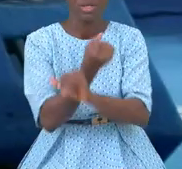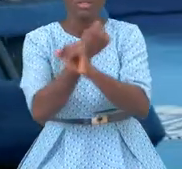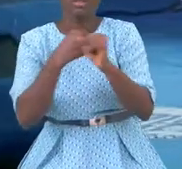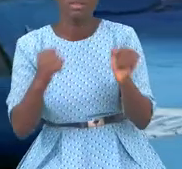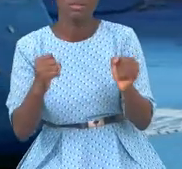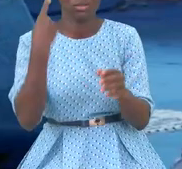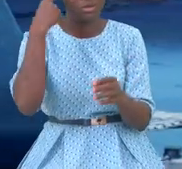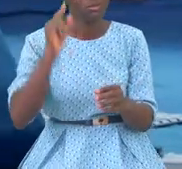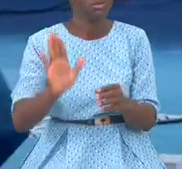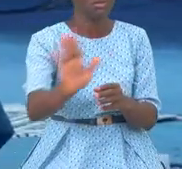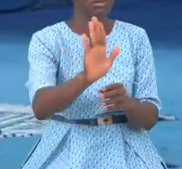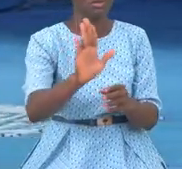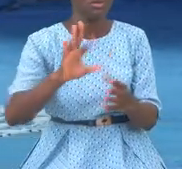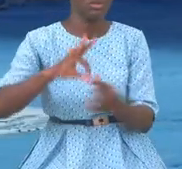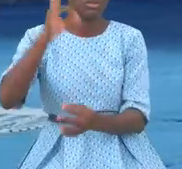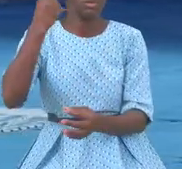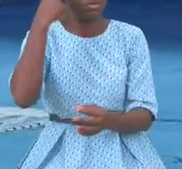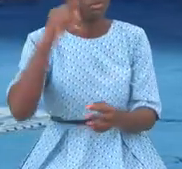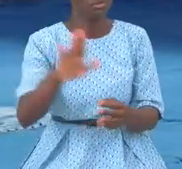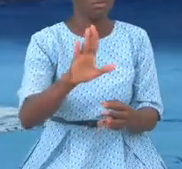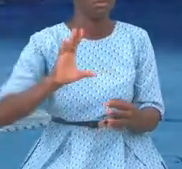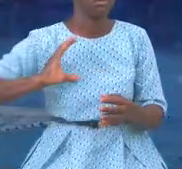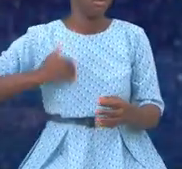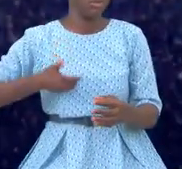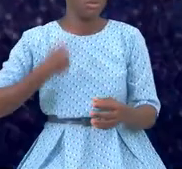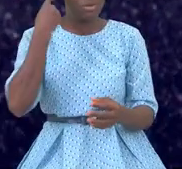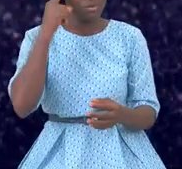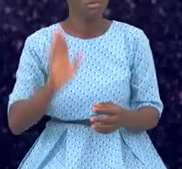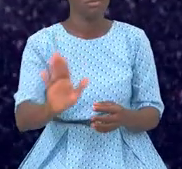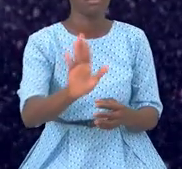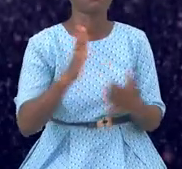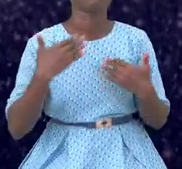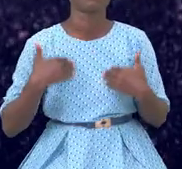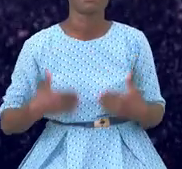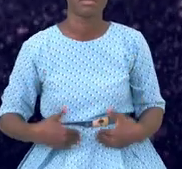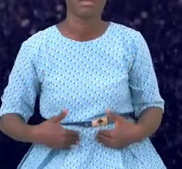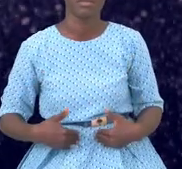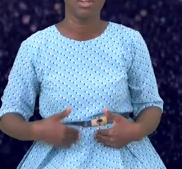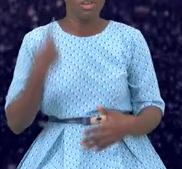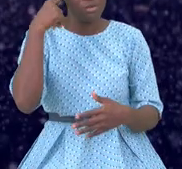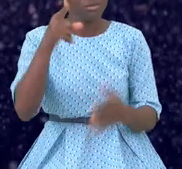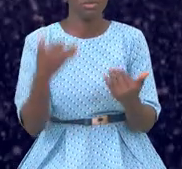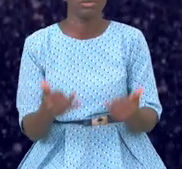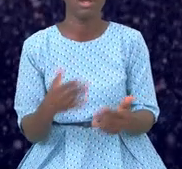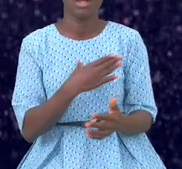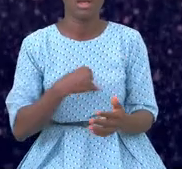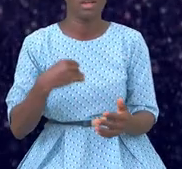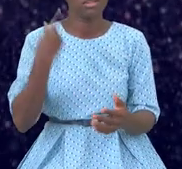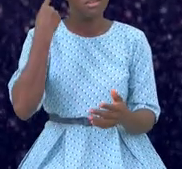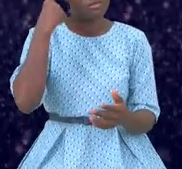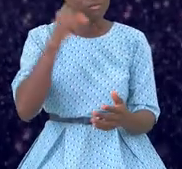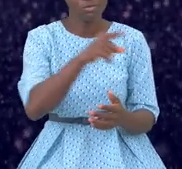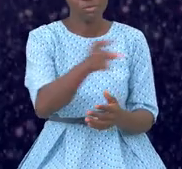for your body, salvation for you now, and salvation for you through life, and salvation that makes